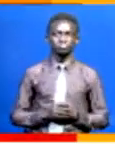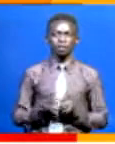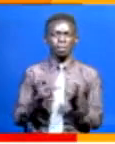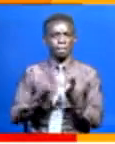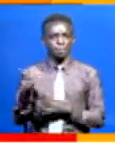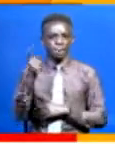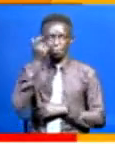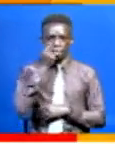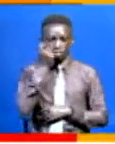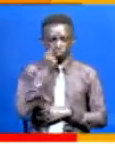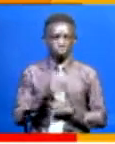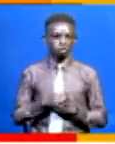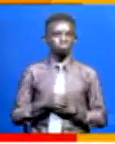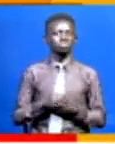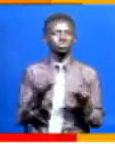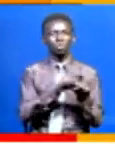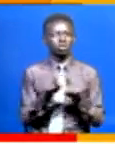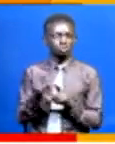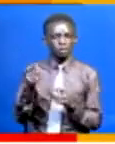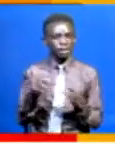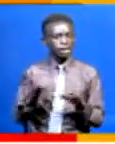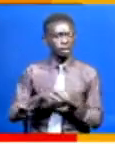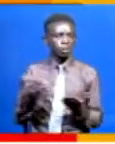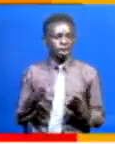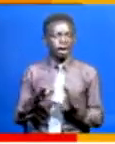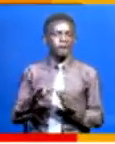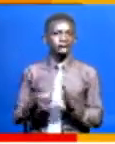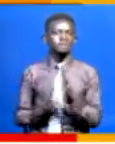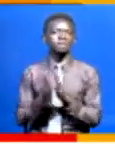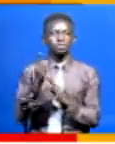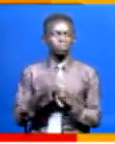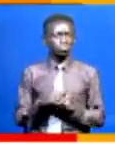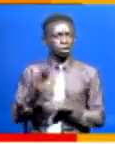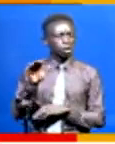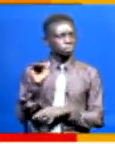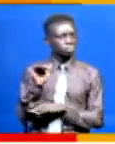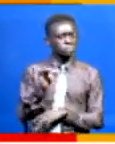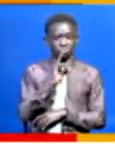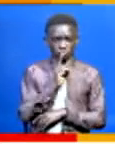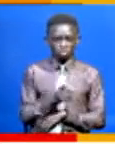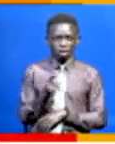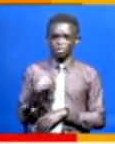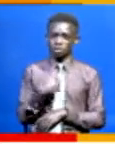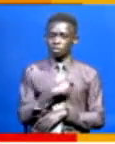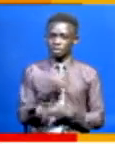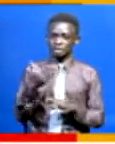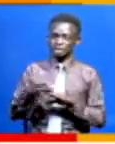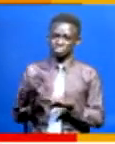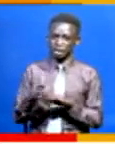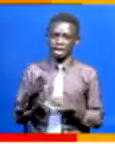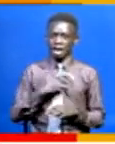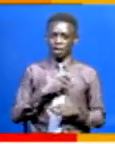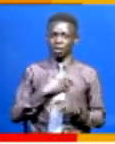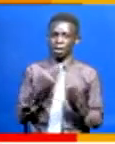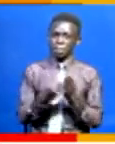pension, and of course for development. Are we sure that we are spending our money